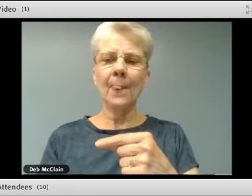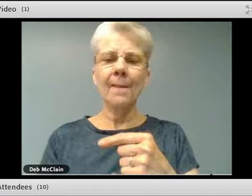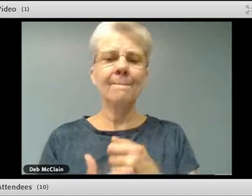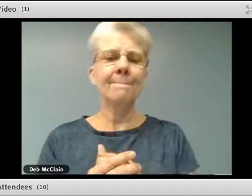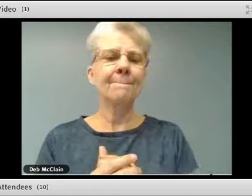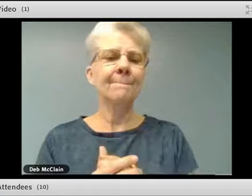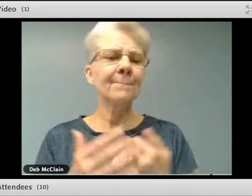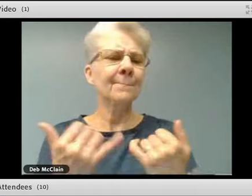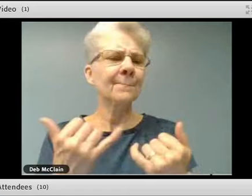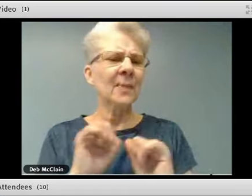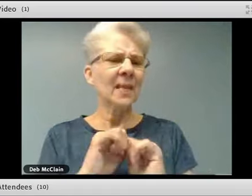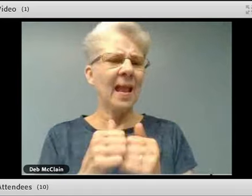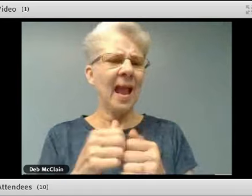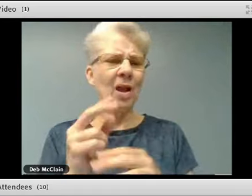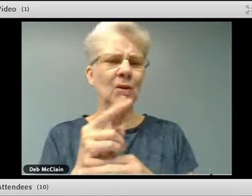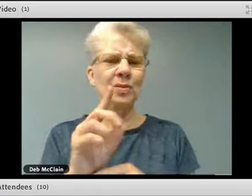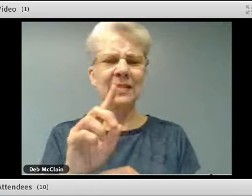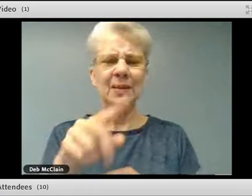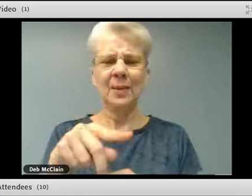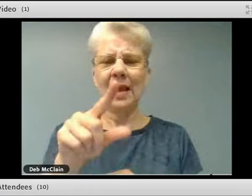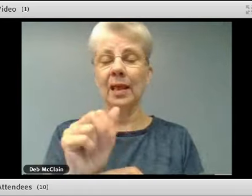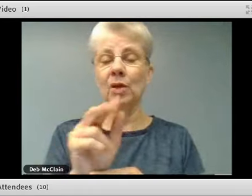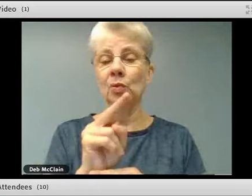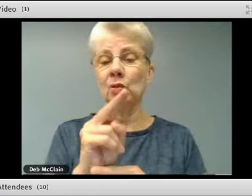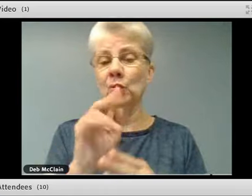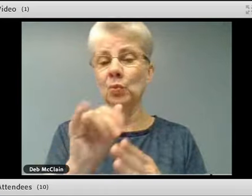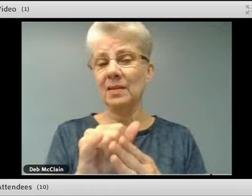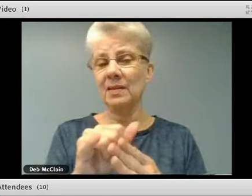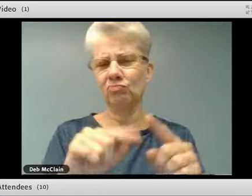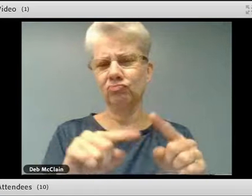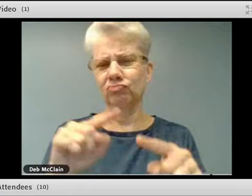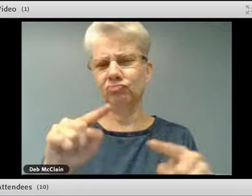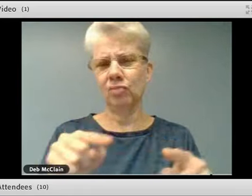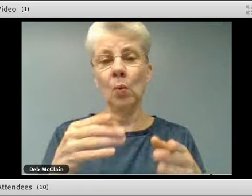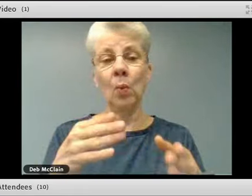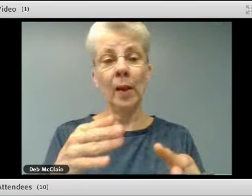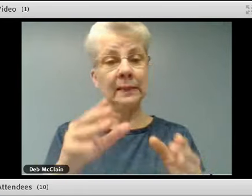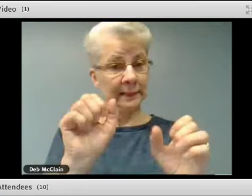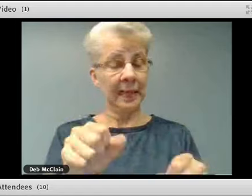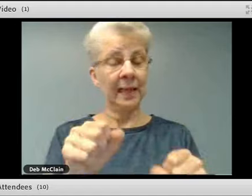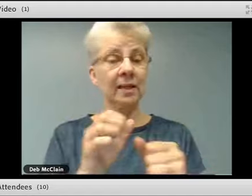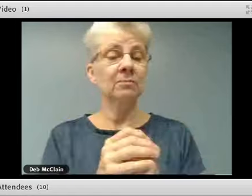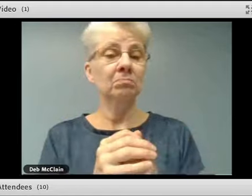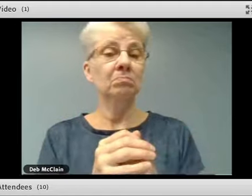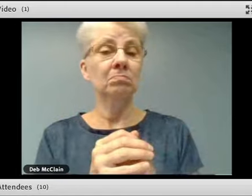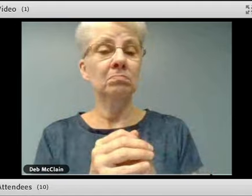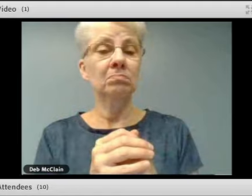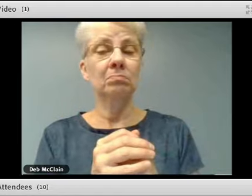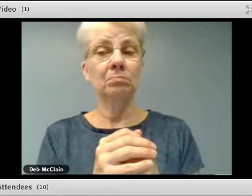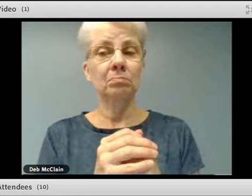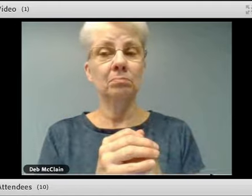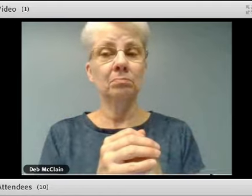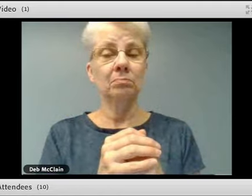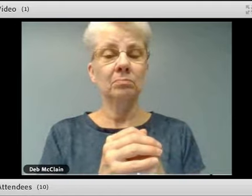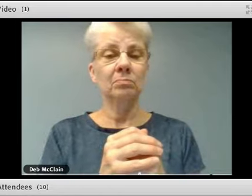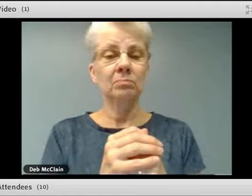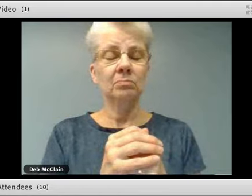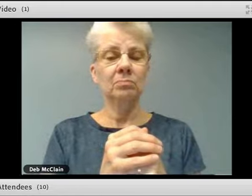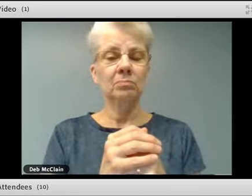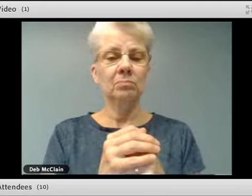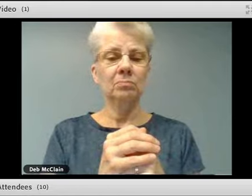DPLA? You can use DPLA in a lot of different ways. You can use it for education, which is what we're going to be focusing on